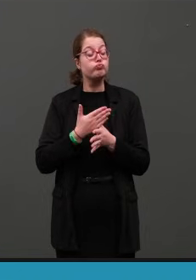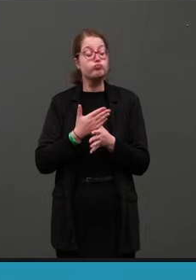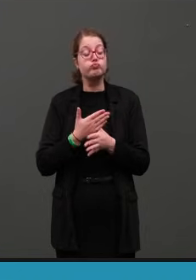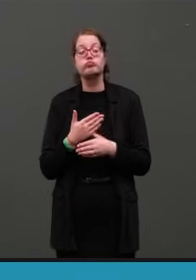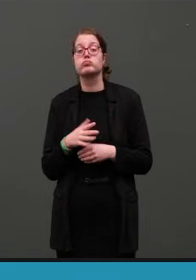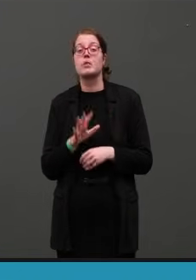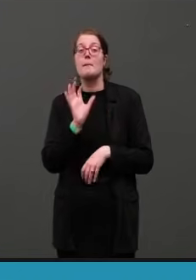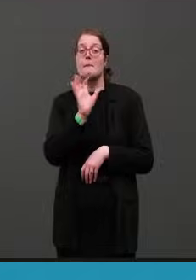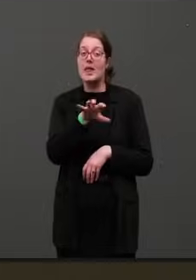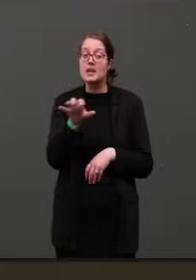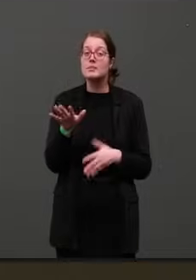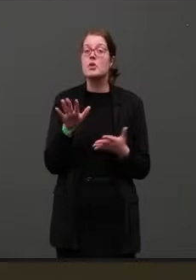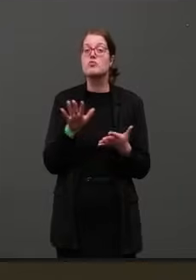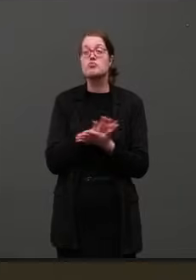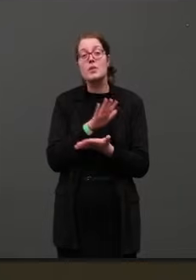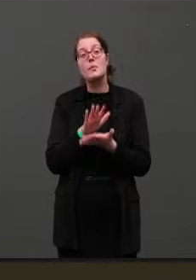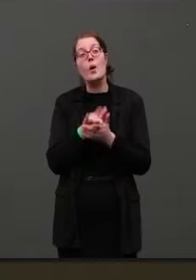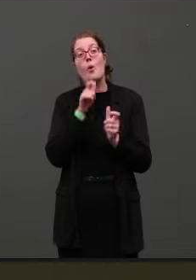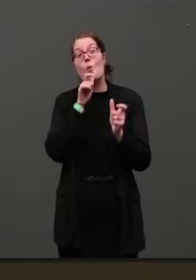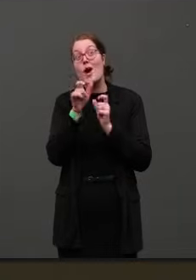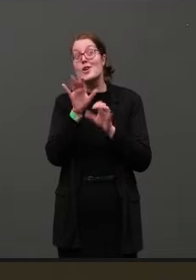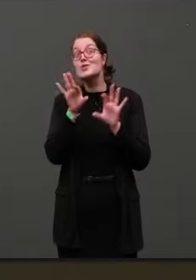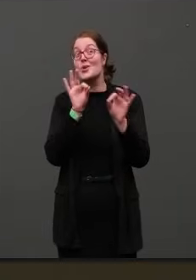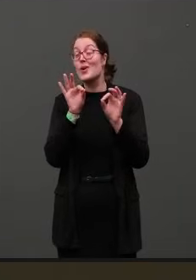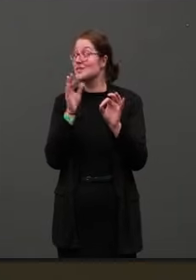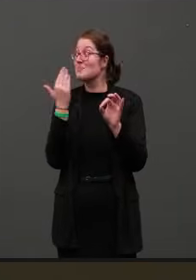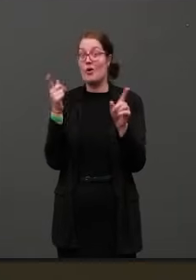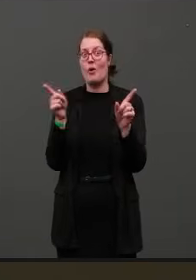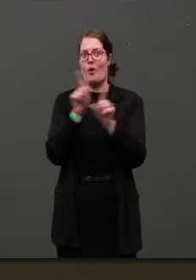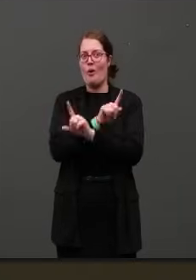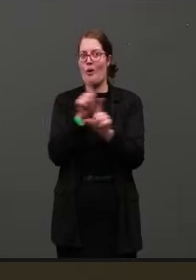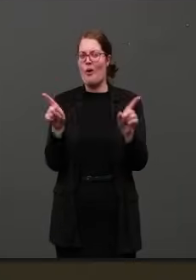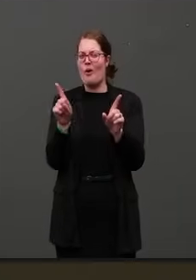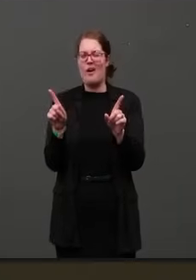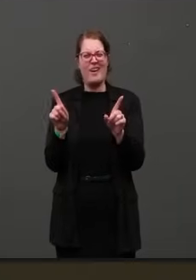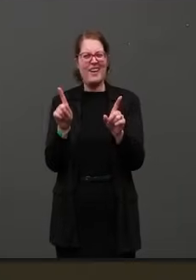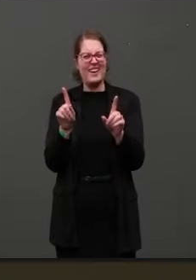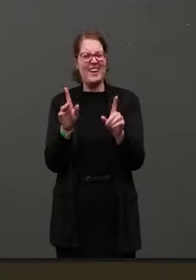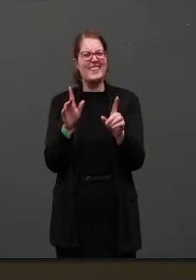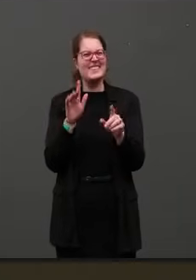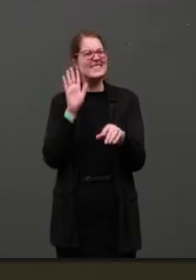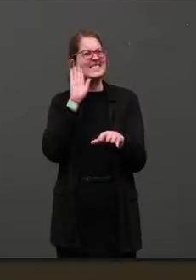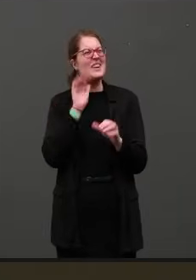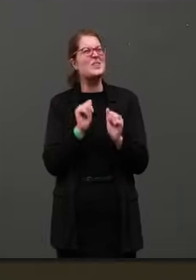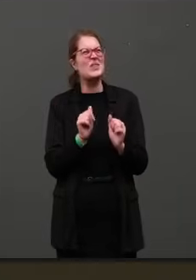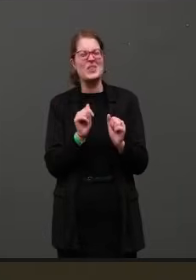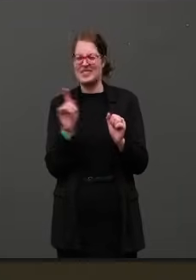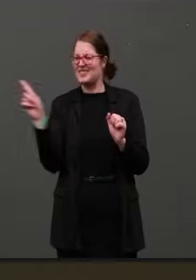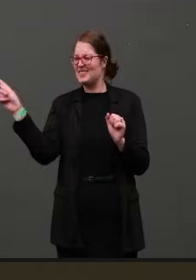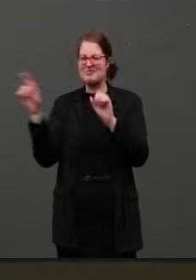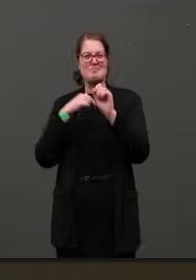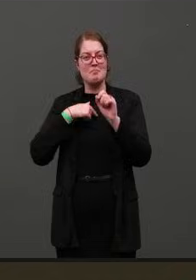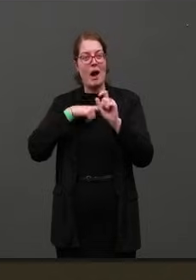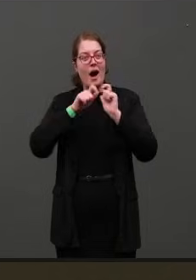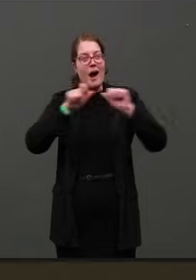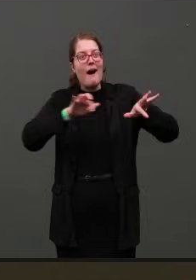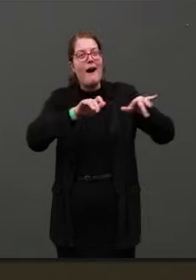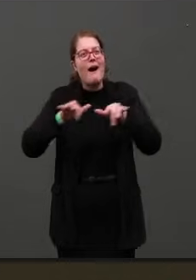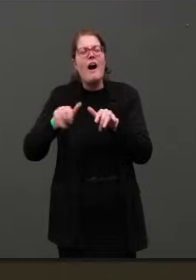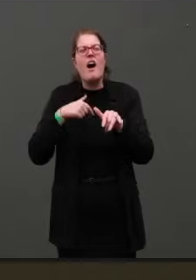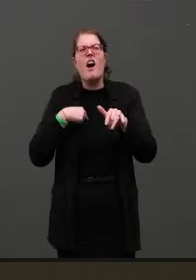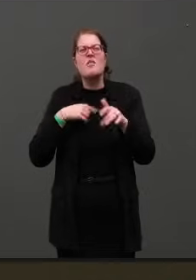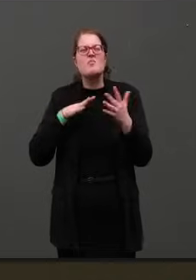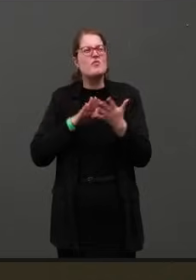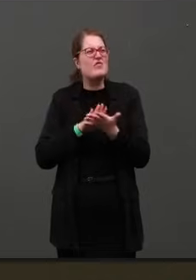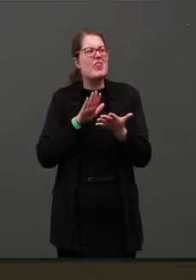the word choice. Oh, that's not as good, is it? It doesn't sound as good. It doesn't fit the rhythm of how I talk.